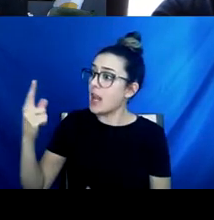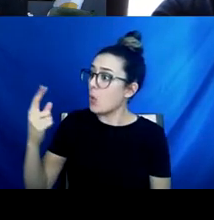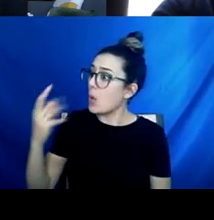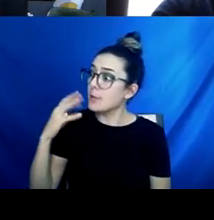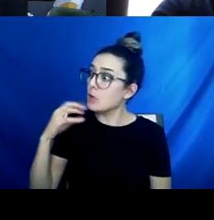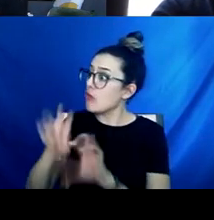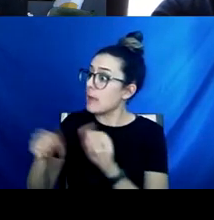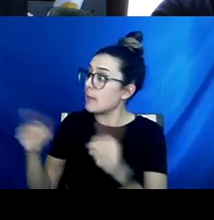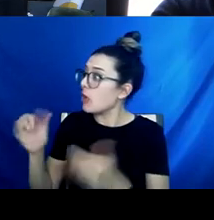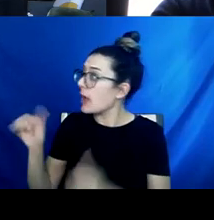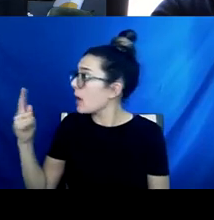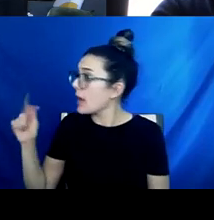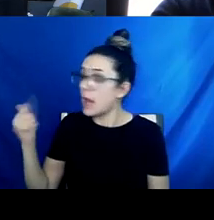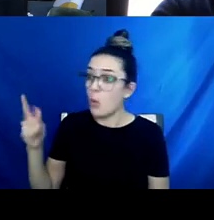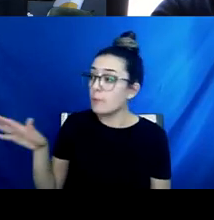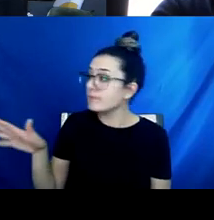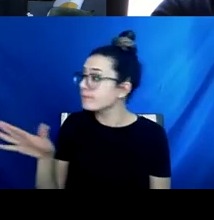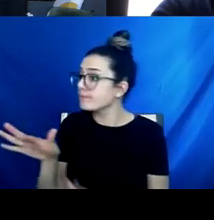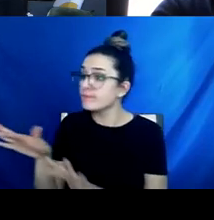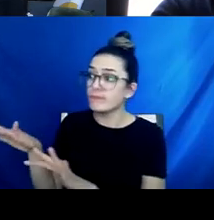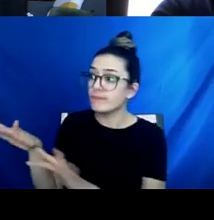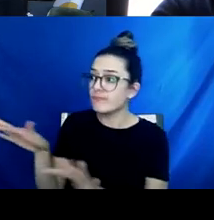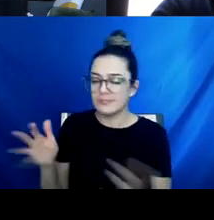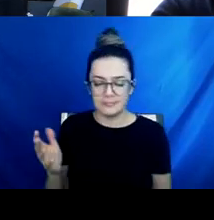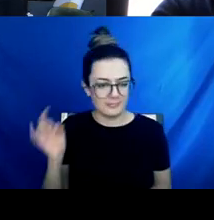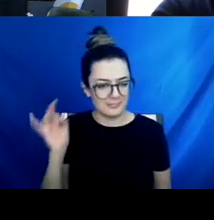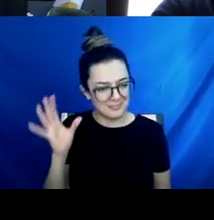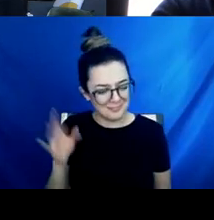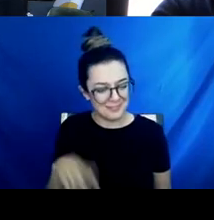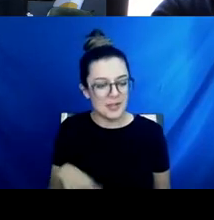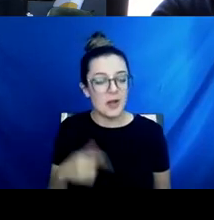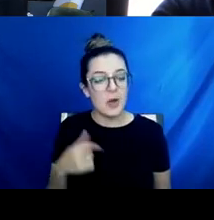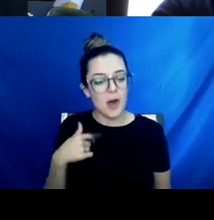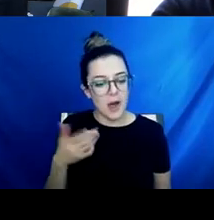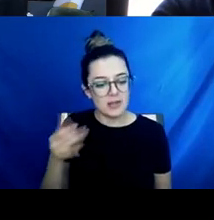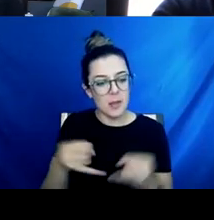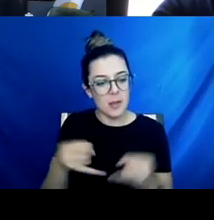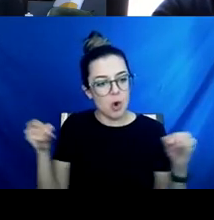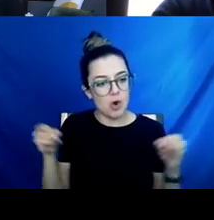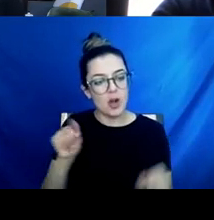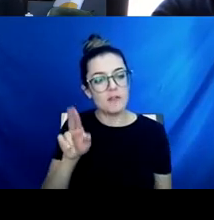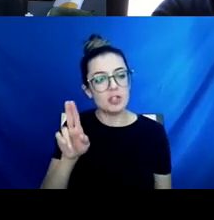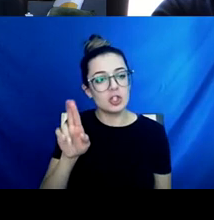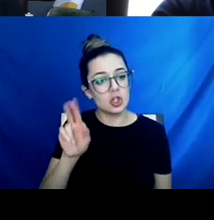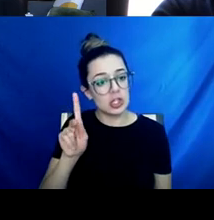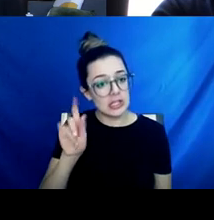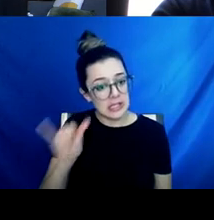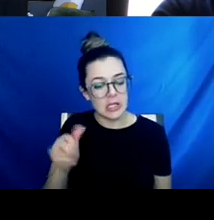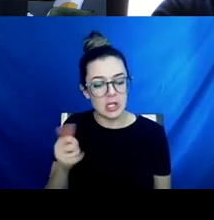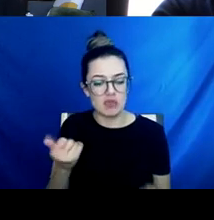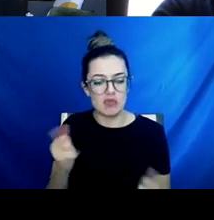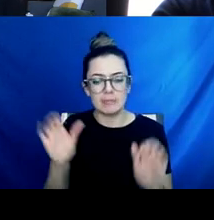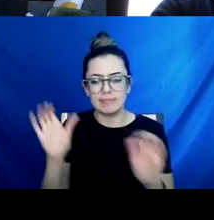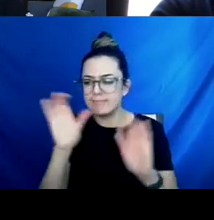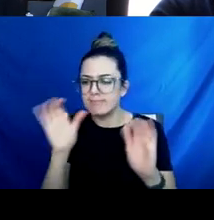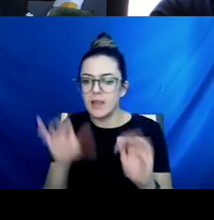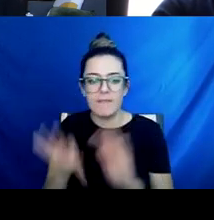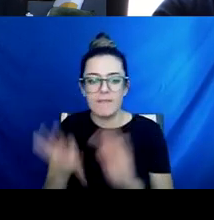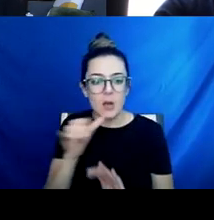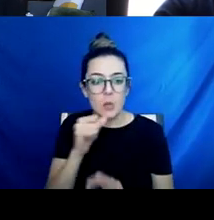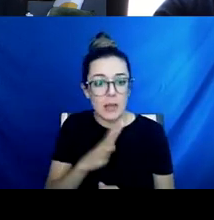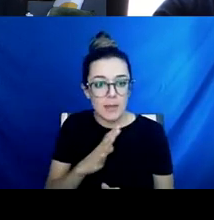them, but they're kind of long, I see so it might help. Yeah. We have 3 different ones. So the first student who